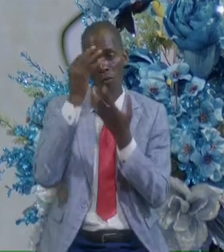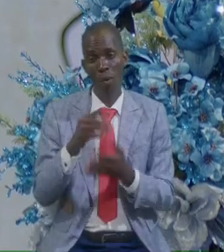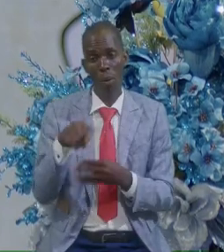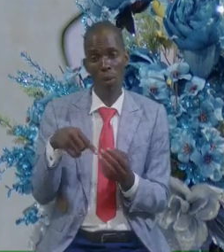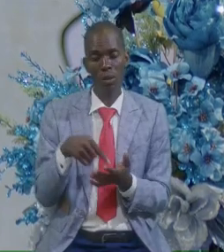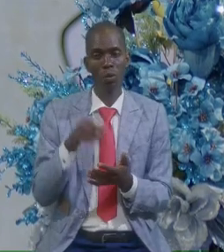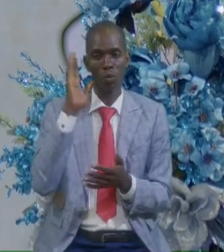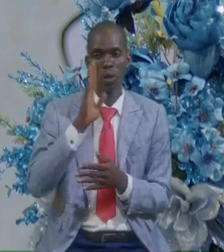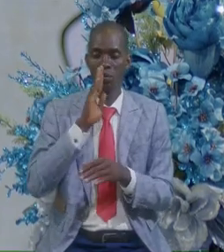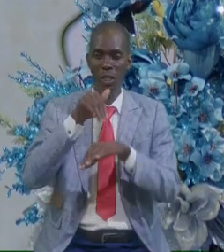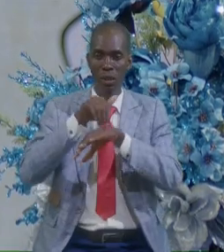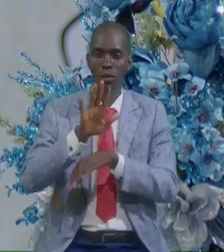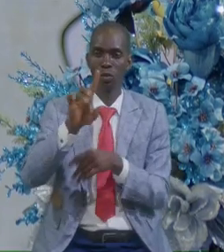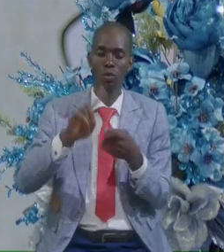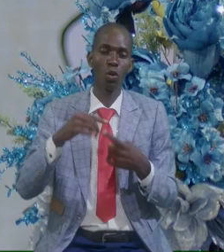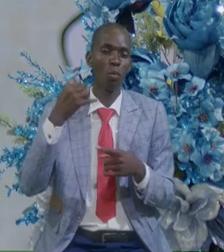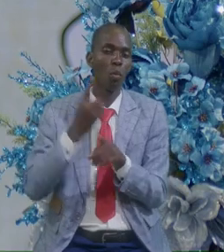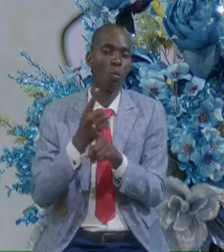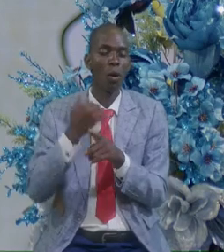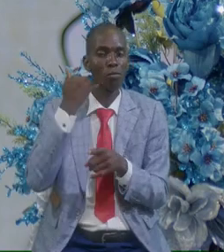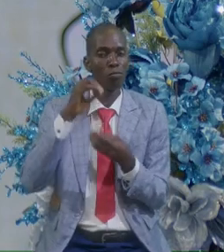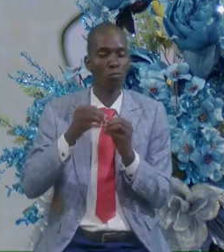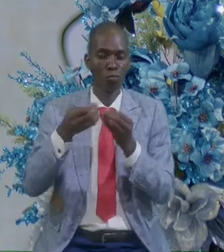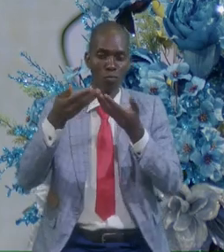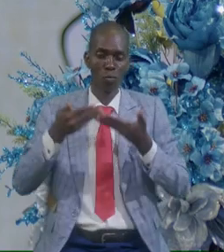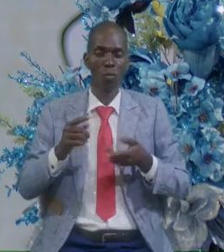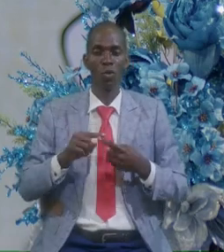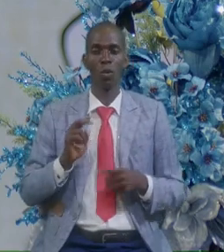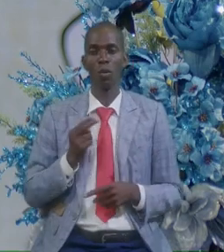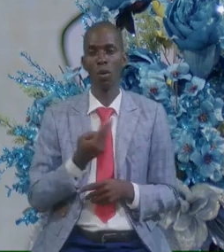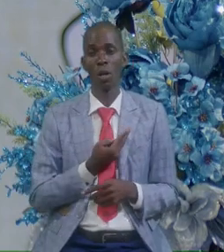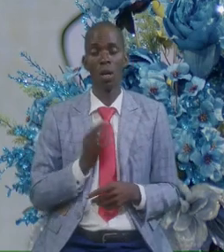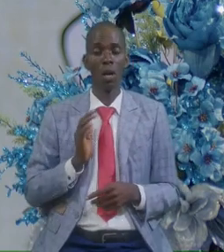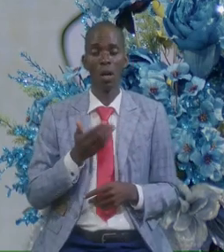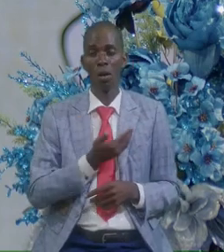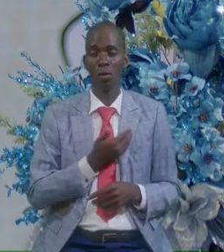you. Our pastor will be delighted to have you join this special banquet.